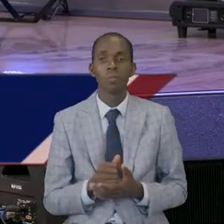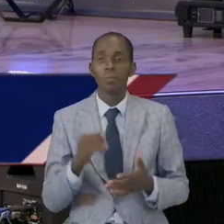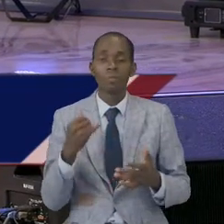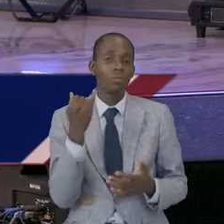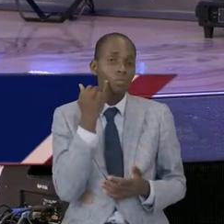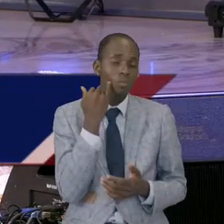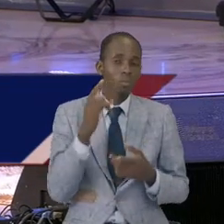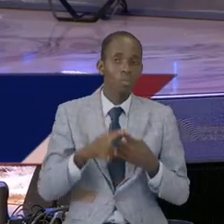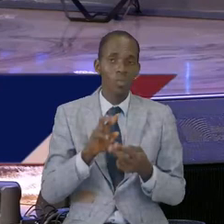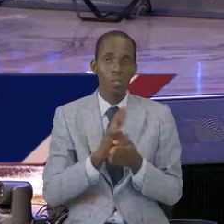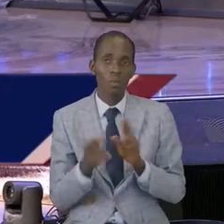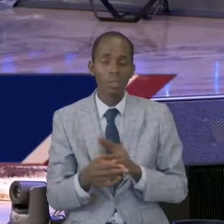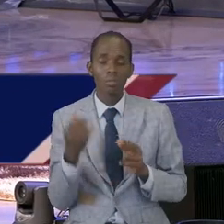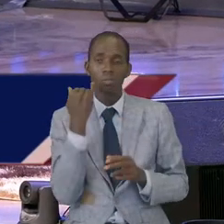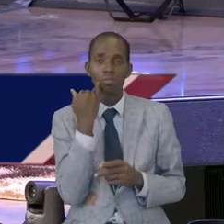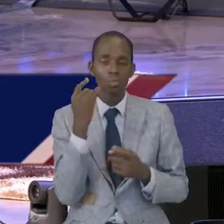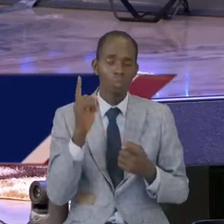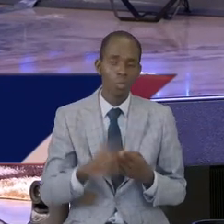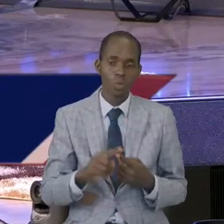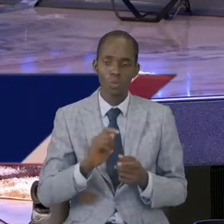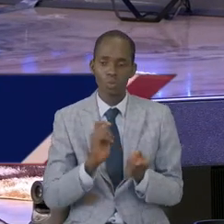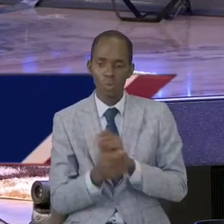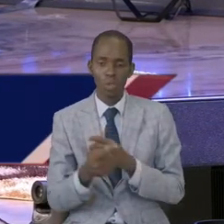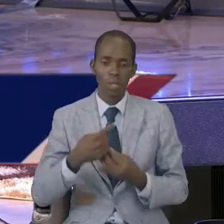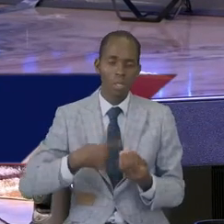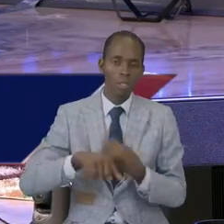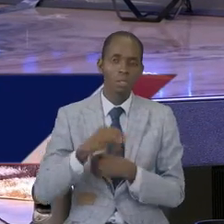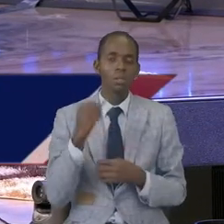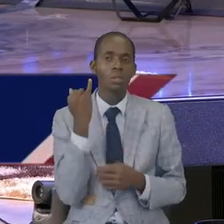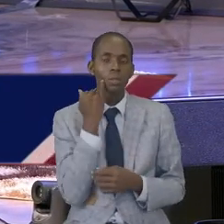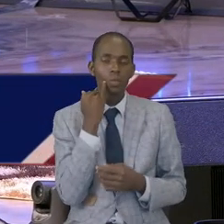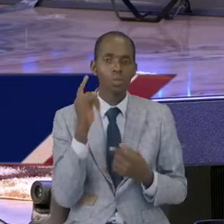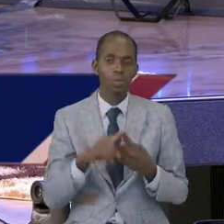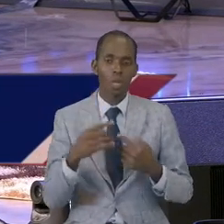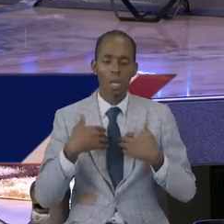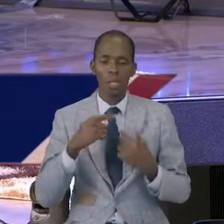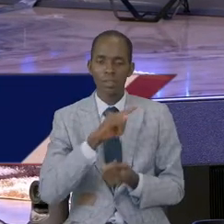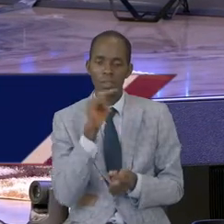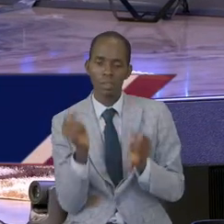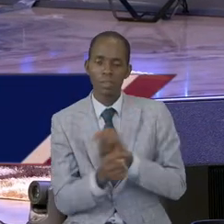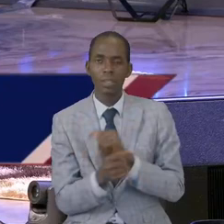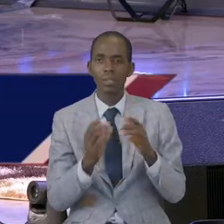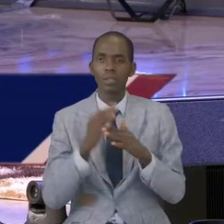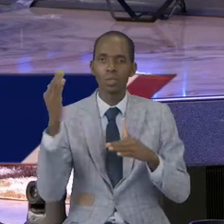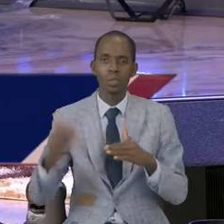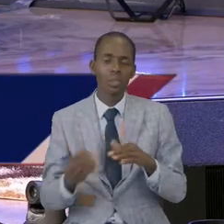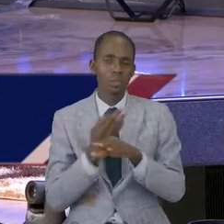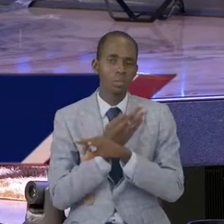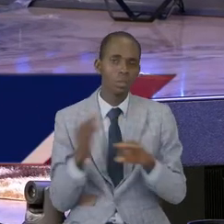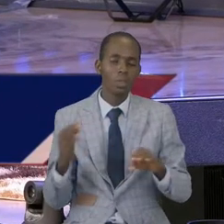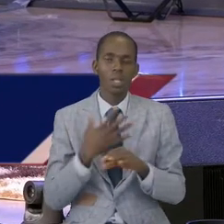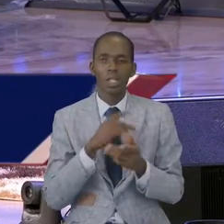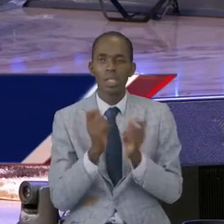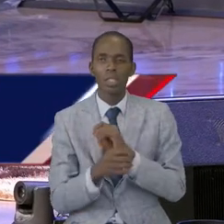of repenting, instead of turning around, instead of having transformation and total freedom and change in